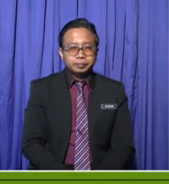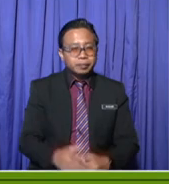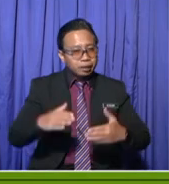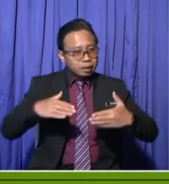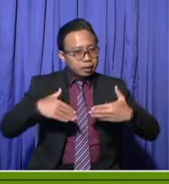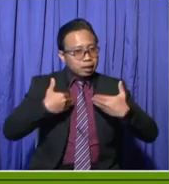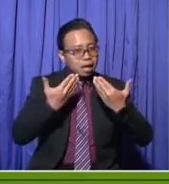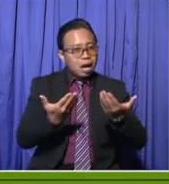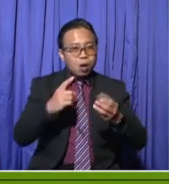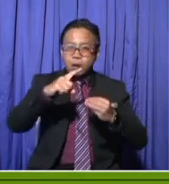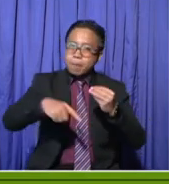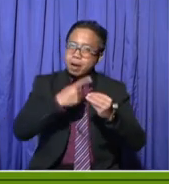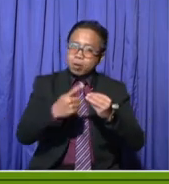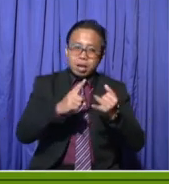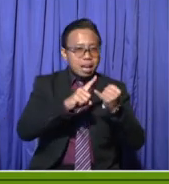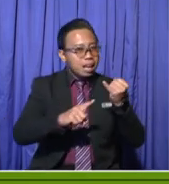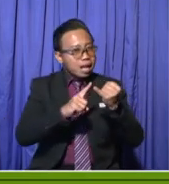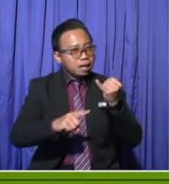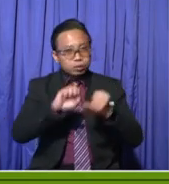How about the last question?